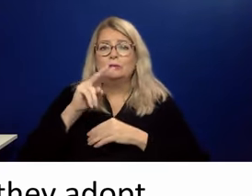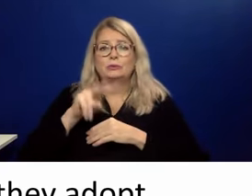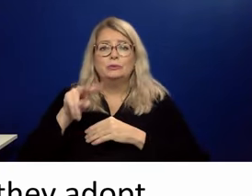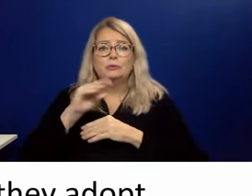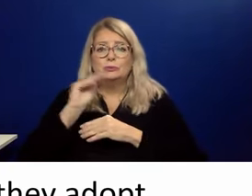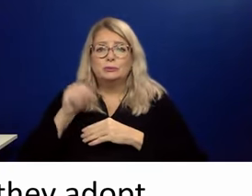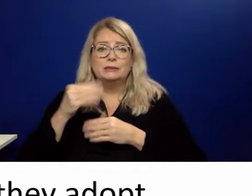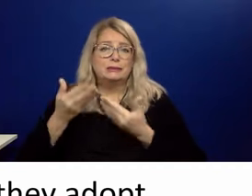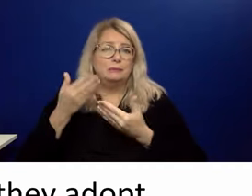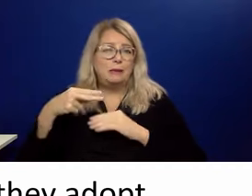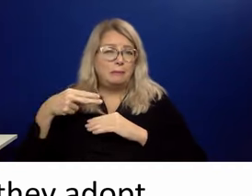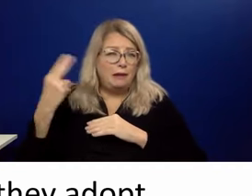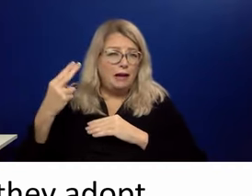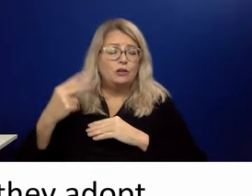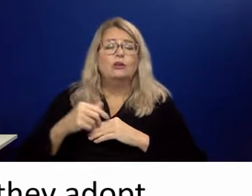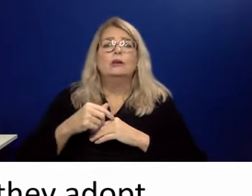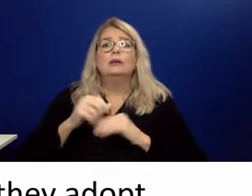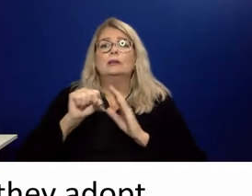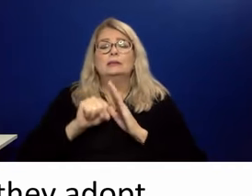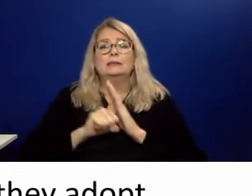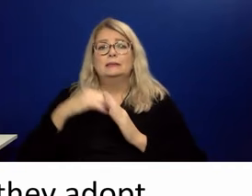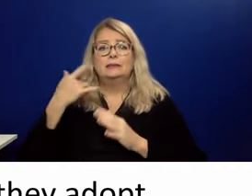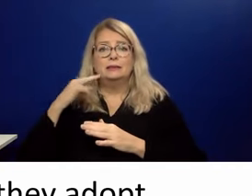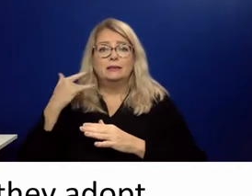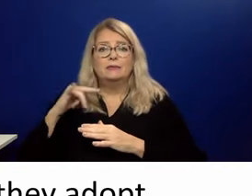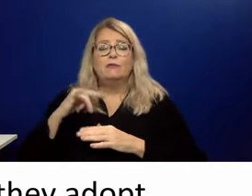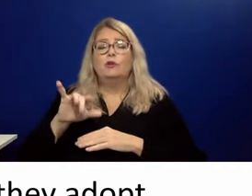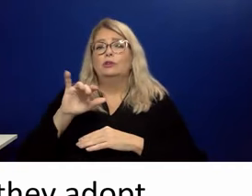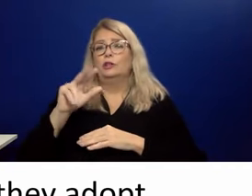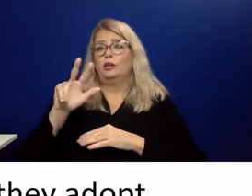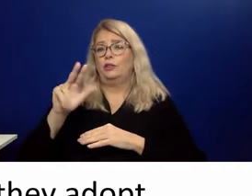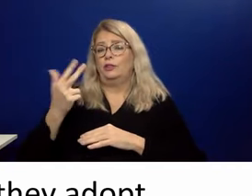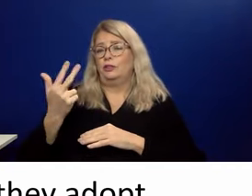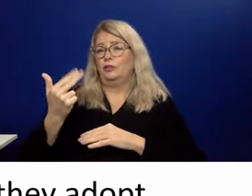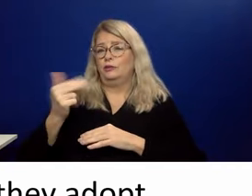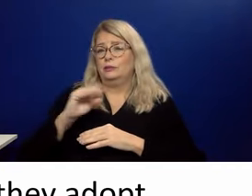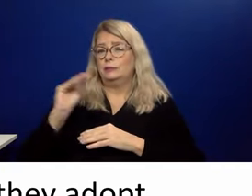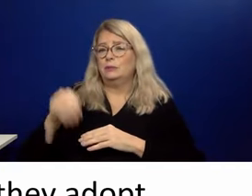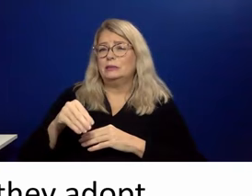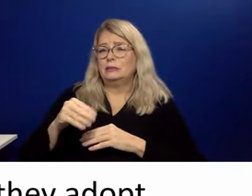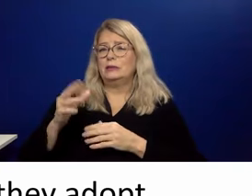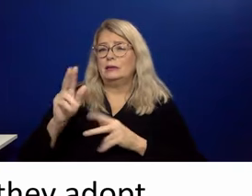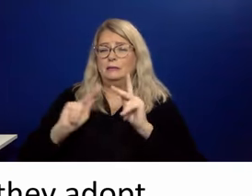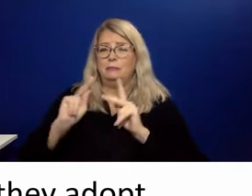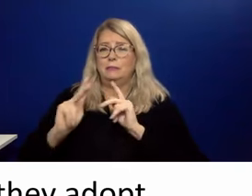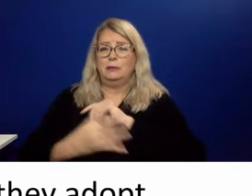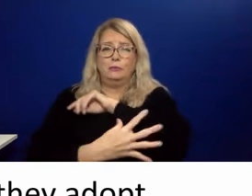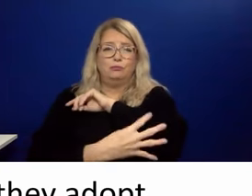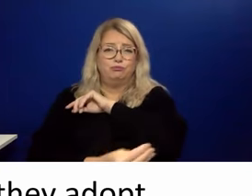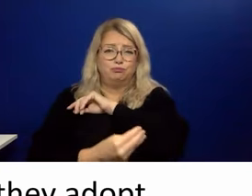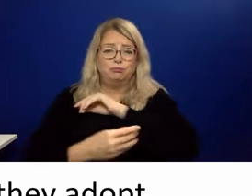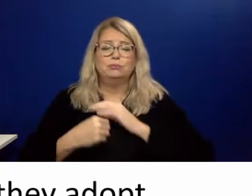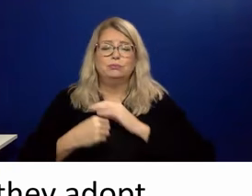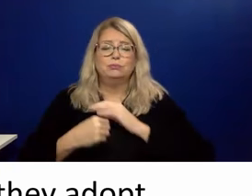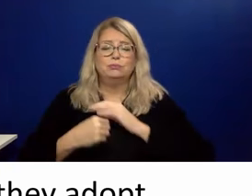higher. State of California, it's only 13%. That's still high. We're double.